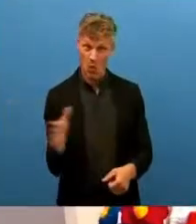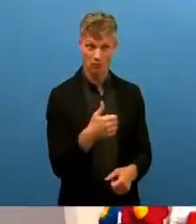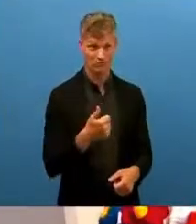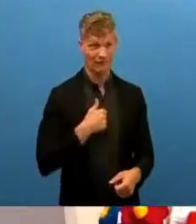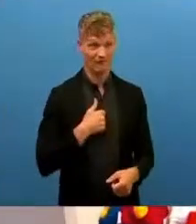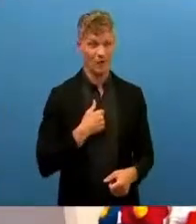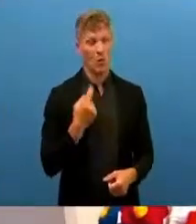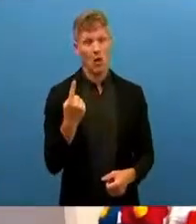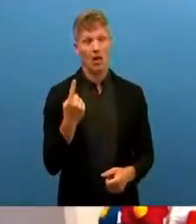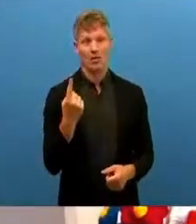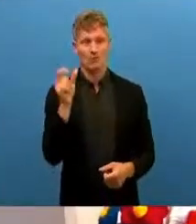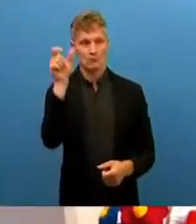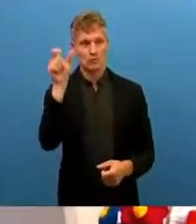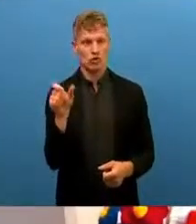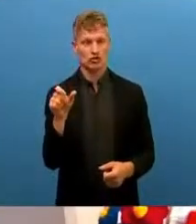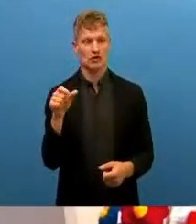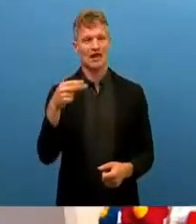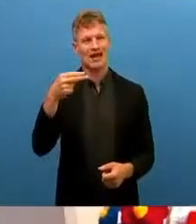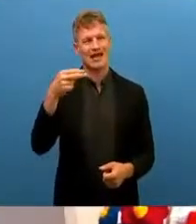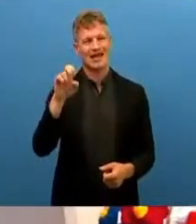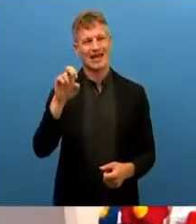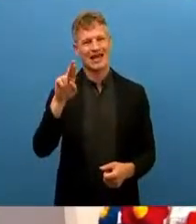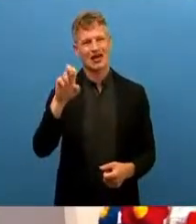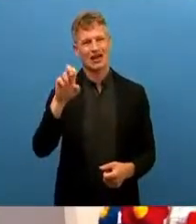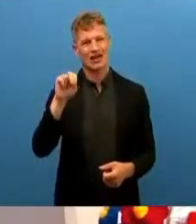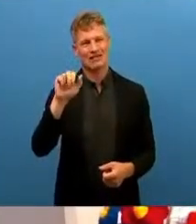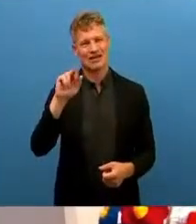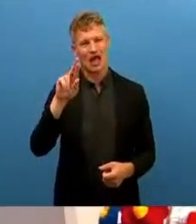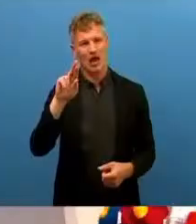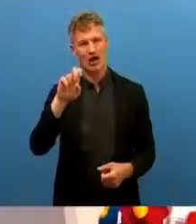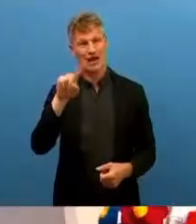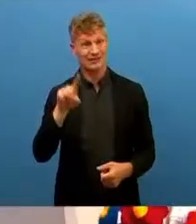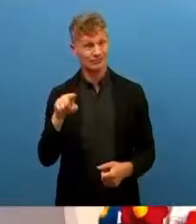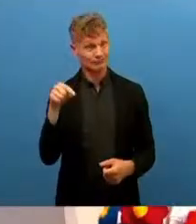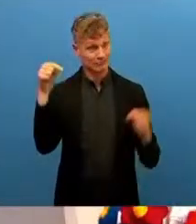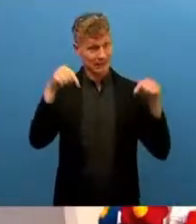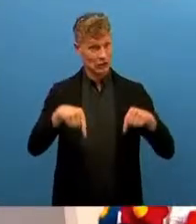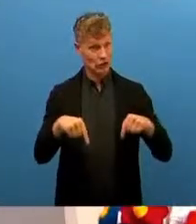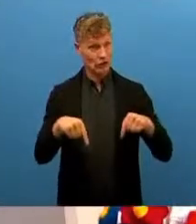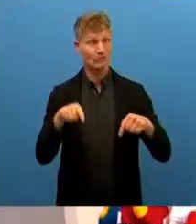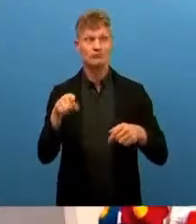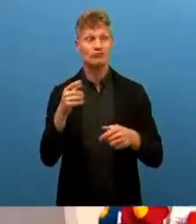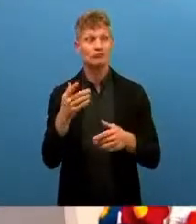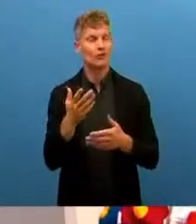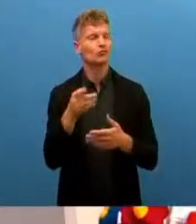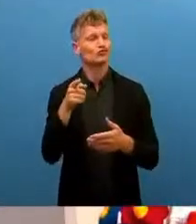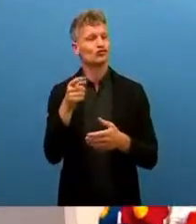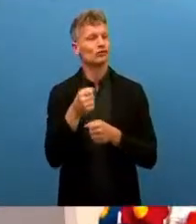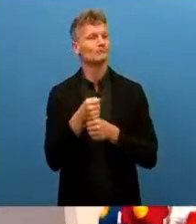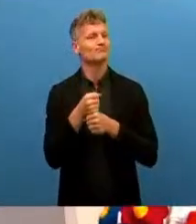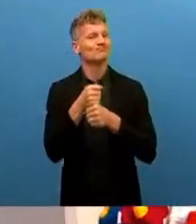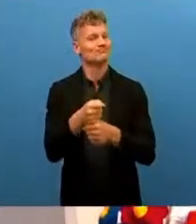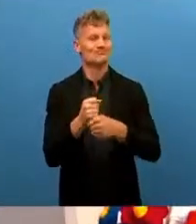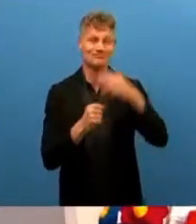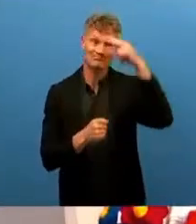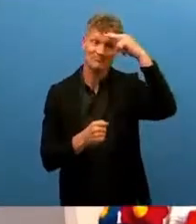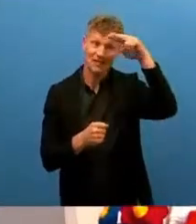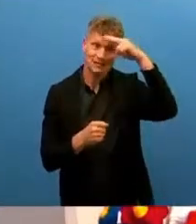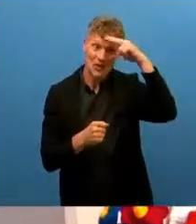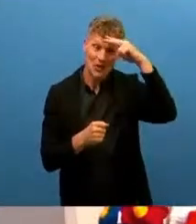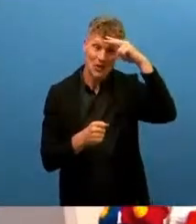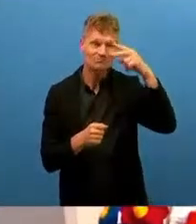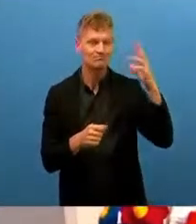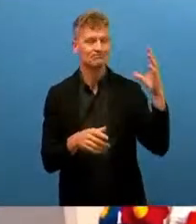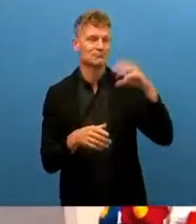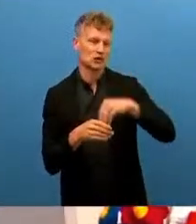Ms. Catalina Ramirez Hernandez, is here in the room and is part of the delegation of Mexico participating